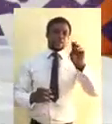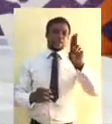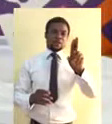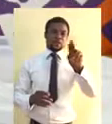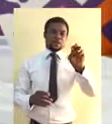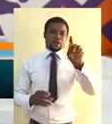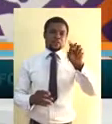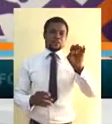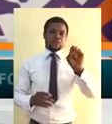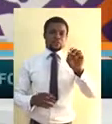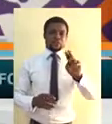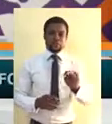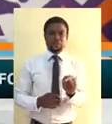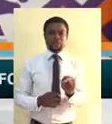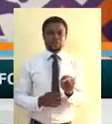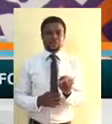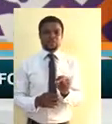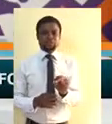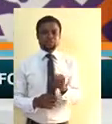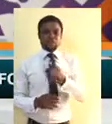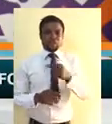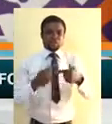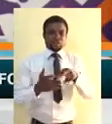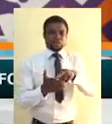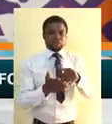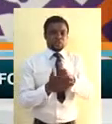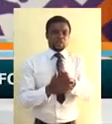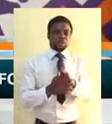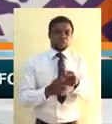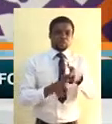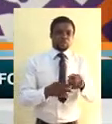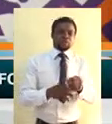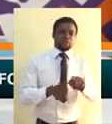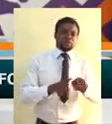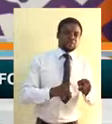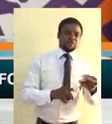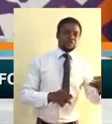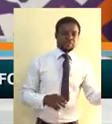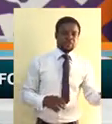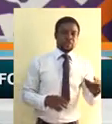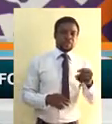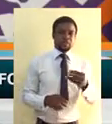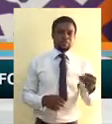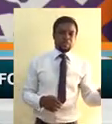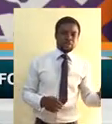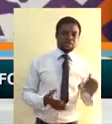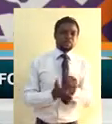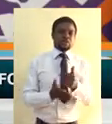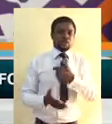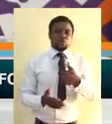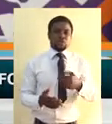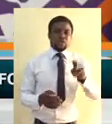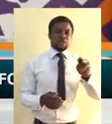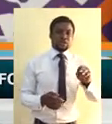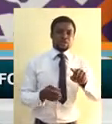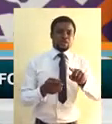before? We're going to make our own water fountain out of basic materials we can find in the home. The materials we need for our